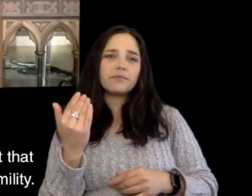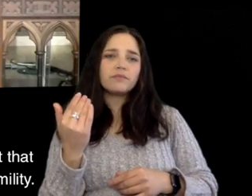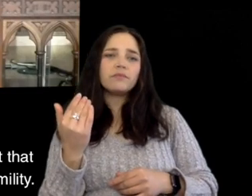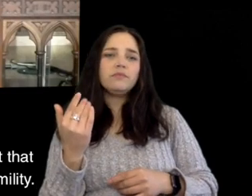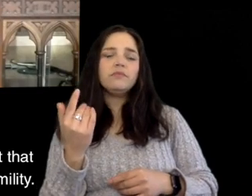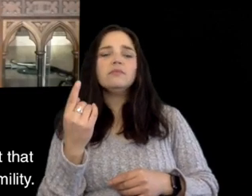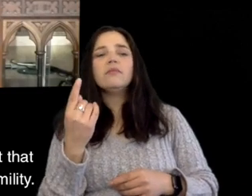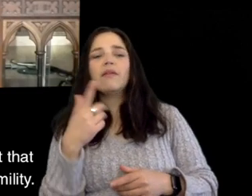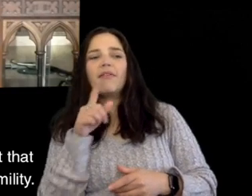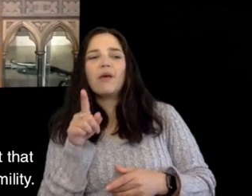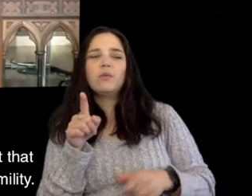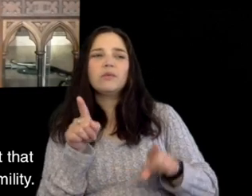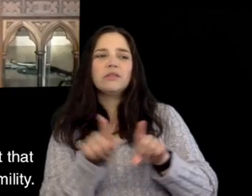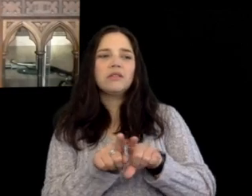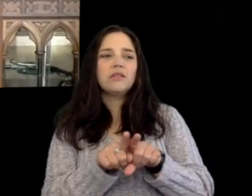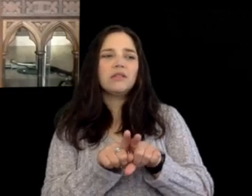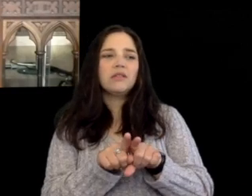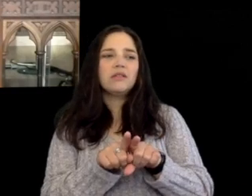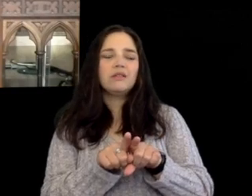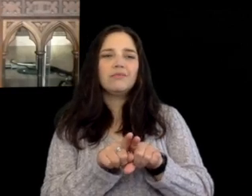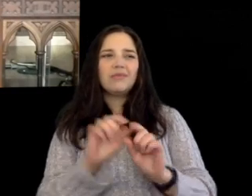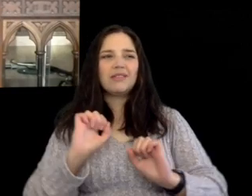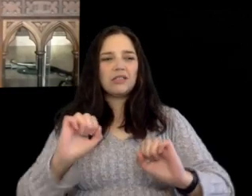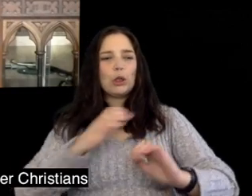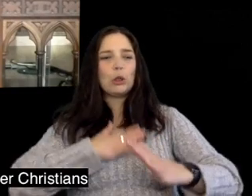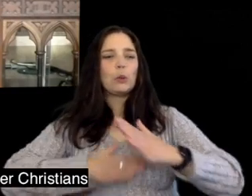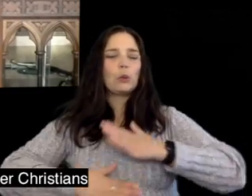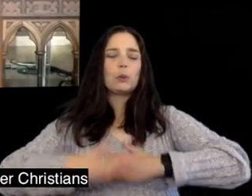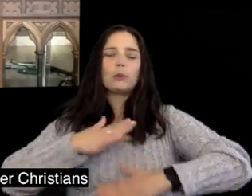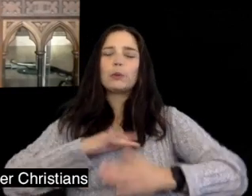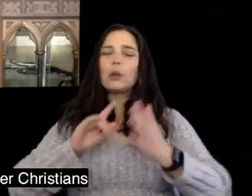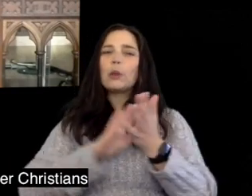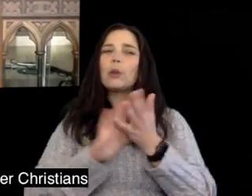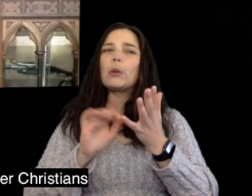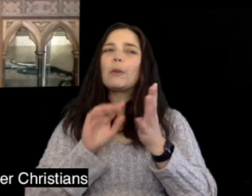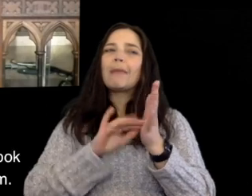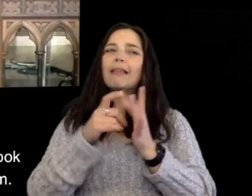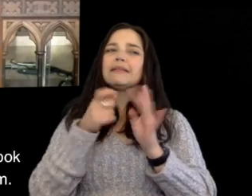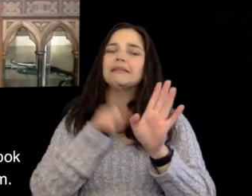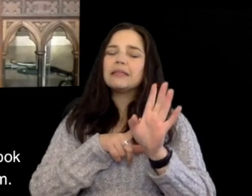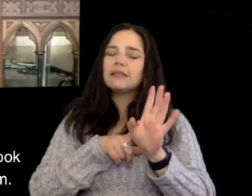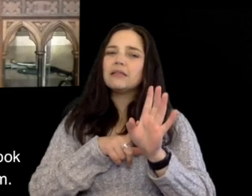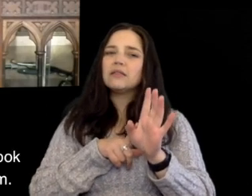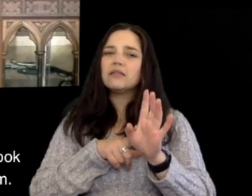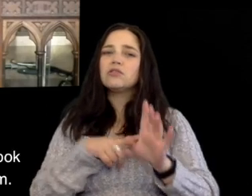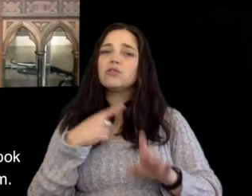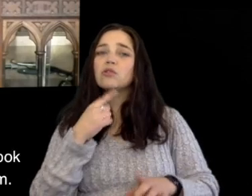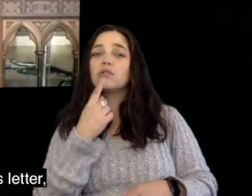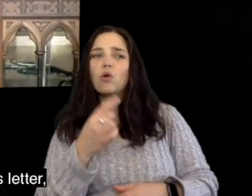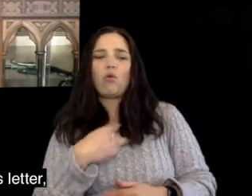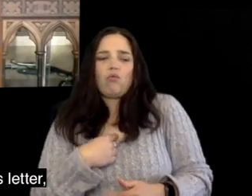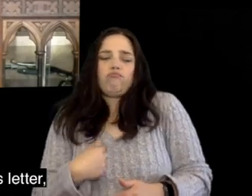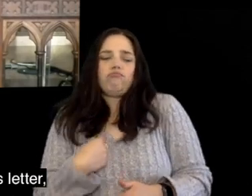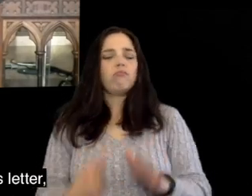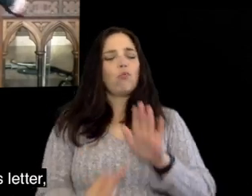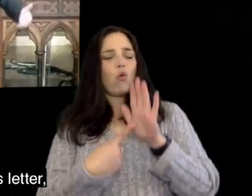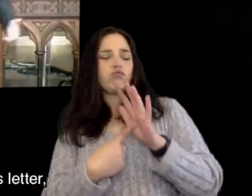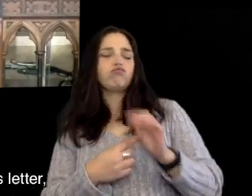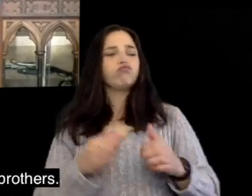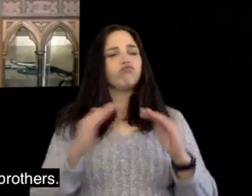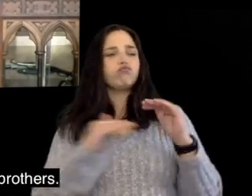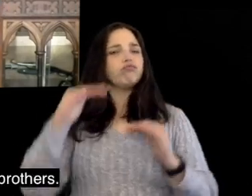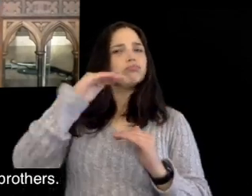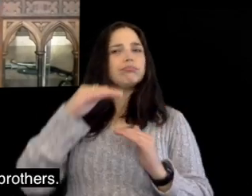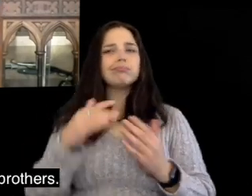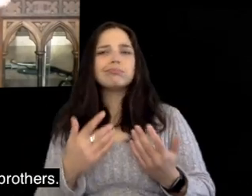was a mark of his humility. As he's addressing these other Christians, he doesn't say, oh, look how important I am. In